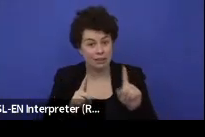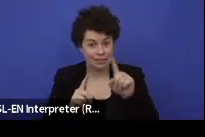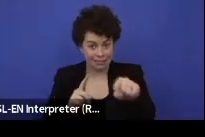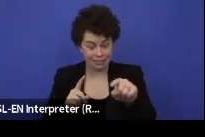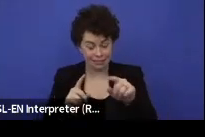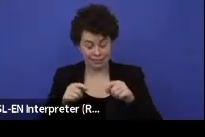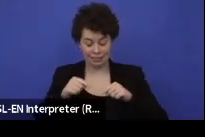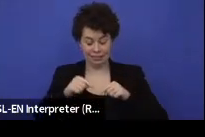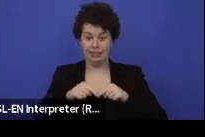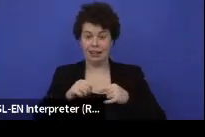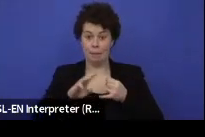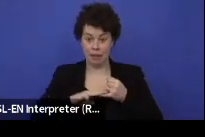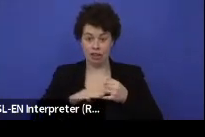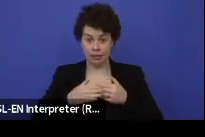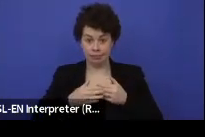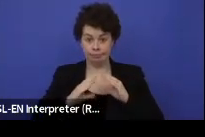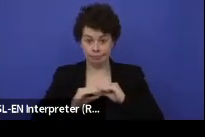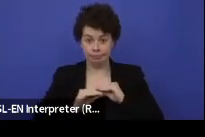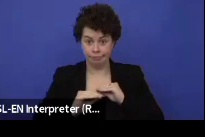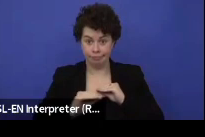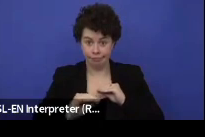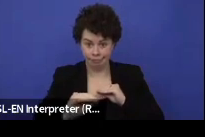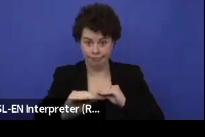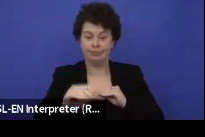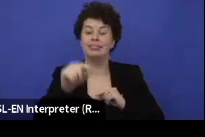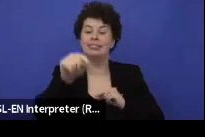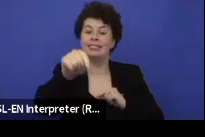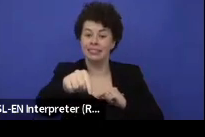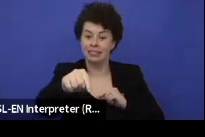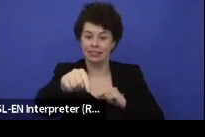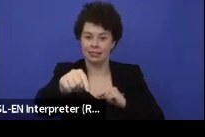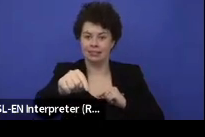menopause, of course, is the phase known as,